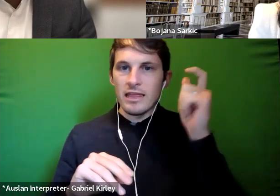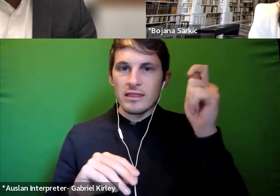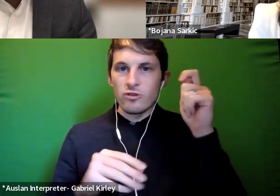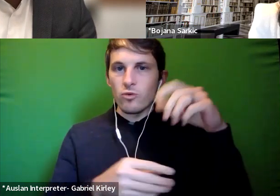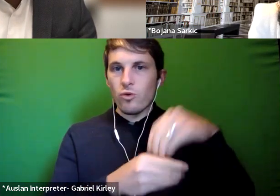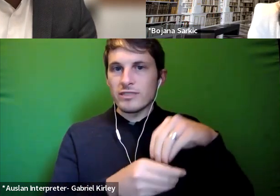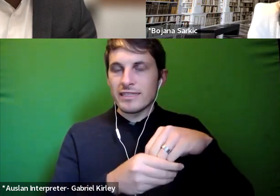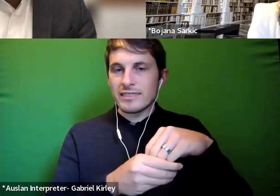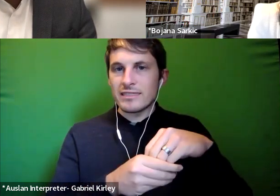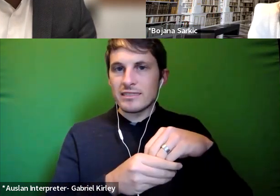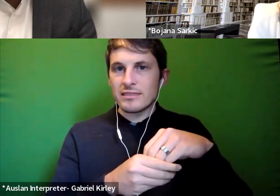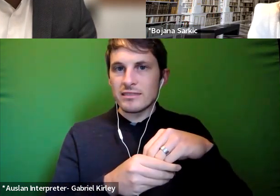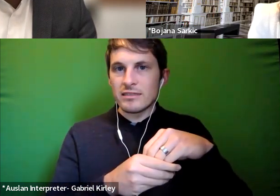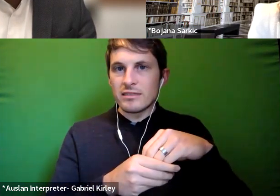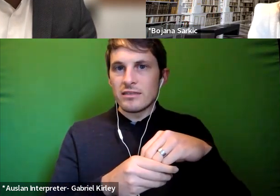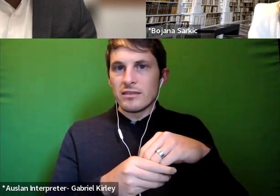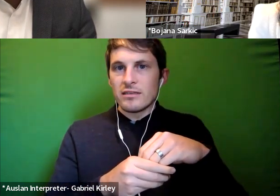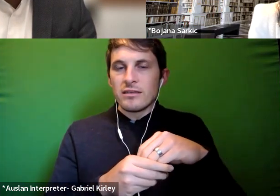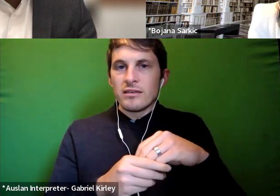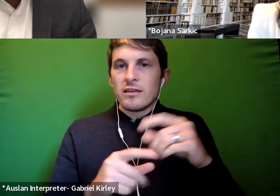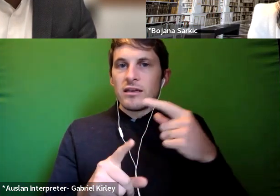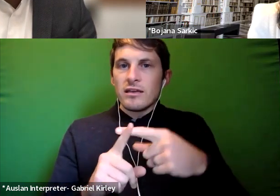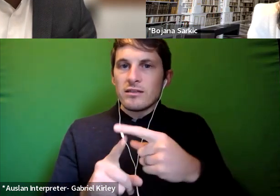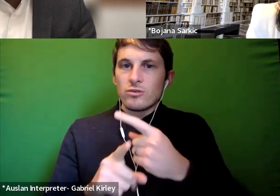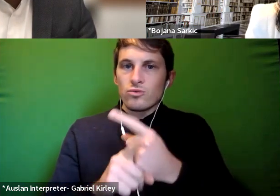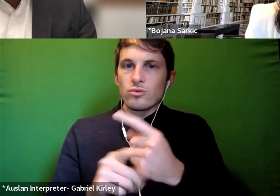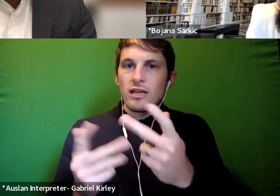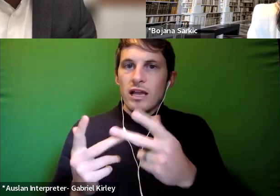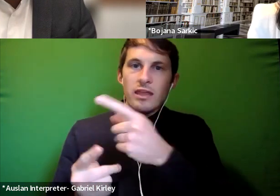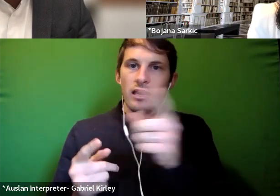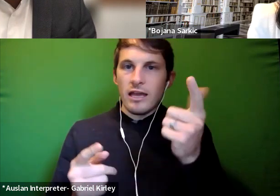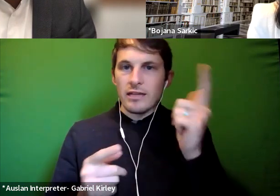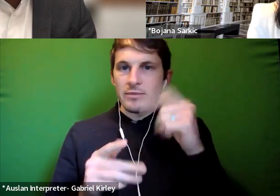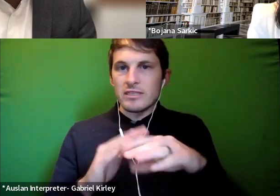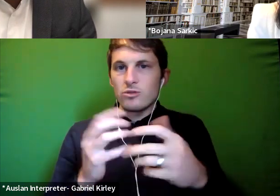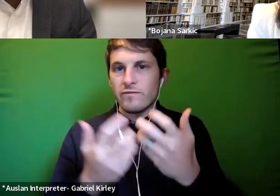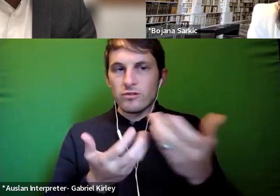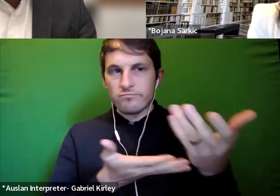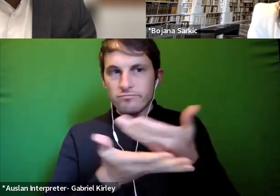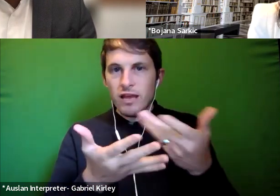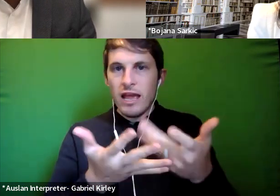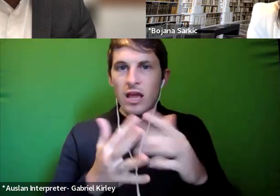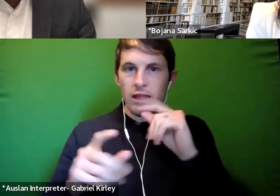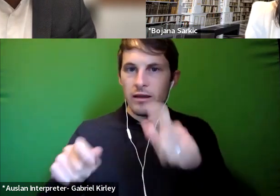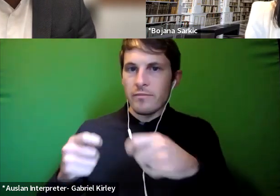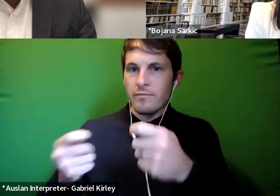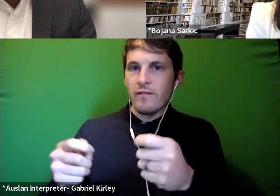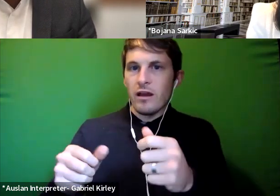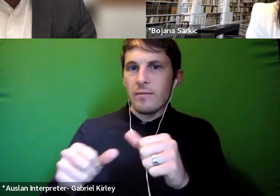that, as well as to talk to other academics within the university about how we can provide